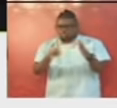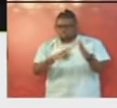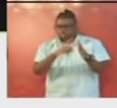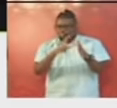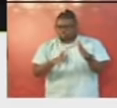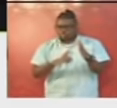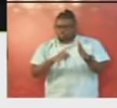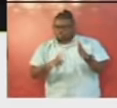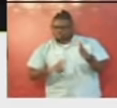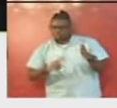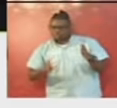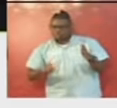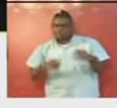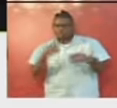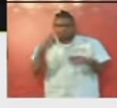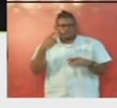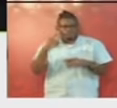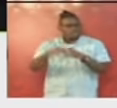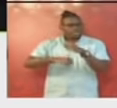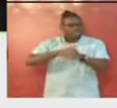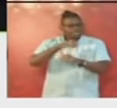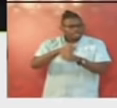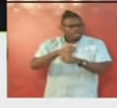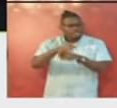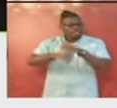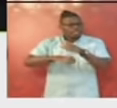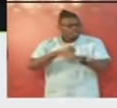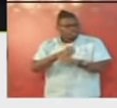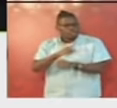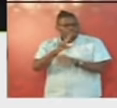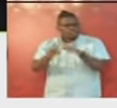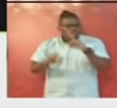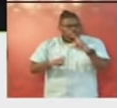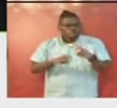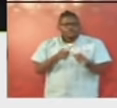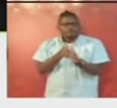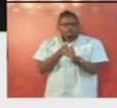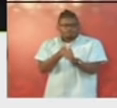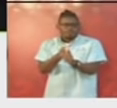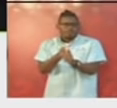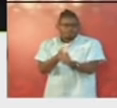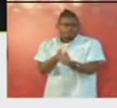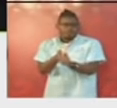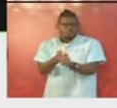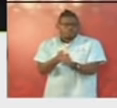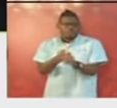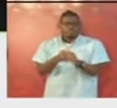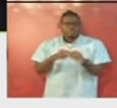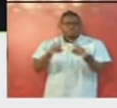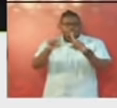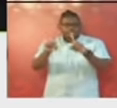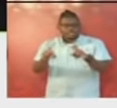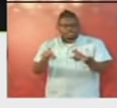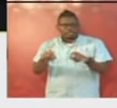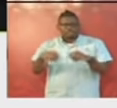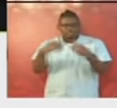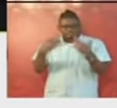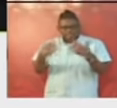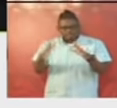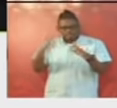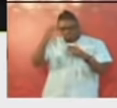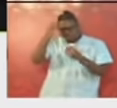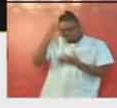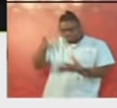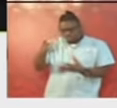years. This has enabled them to follow trends because they've been doing it for some time, so that when the pandemic began, they